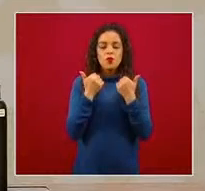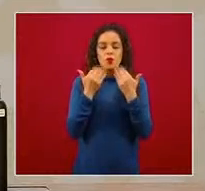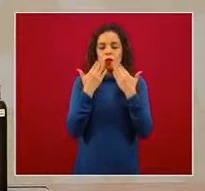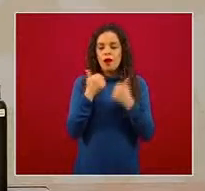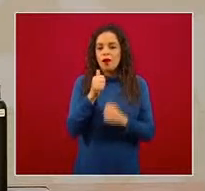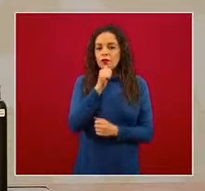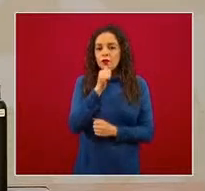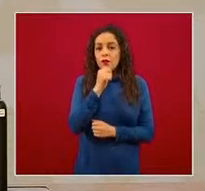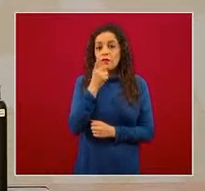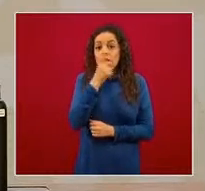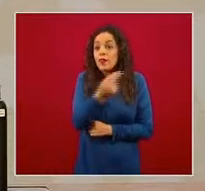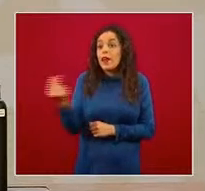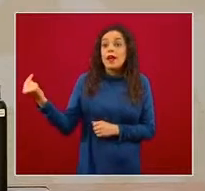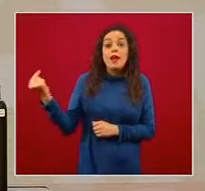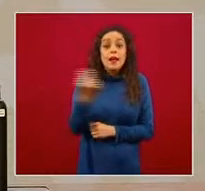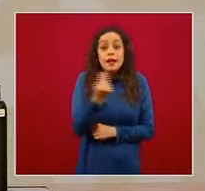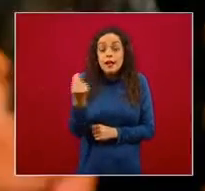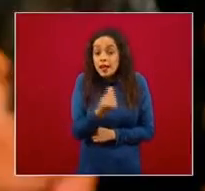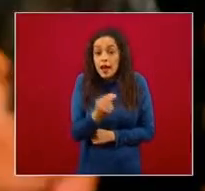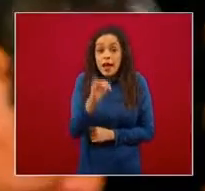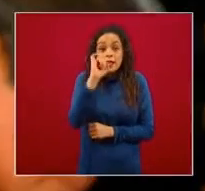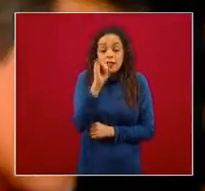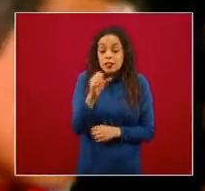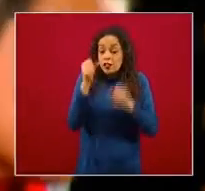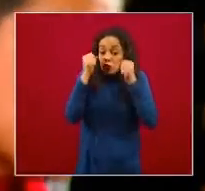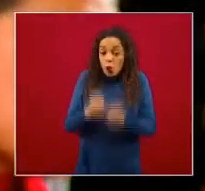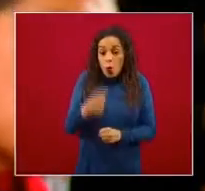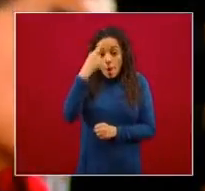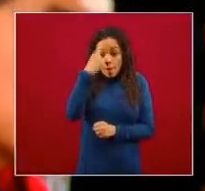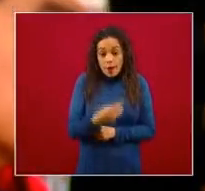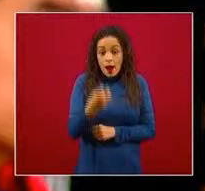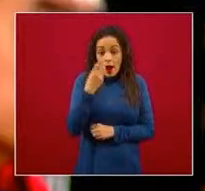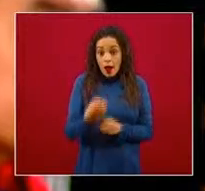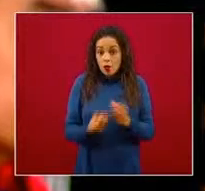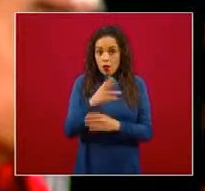It's not true that they are indispensable.